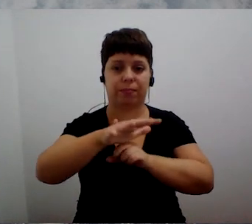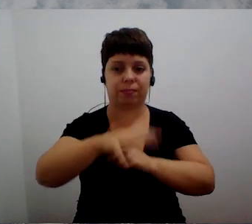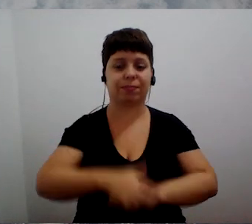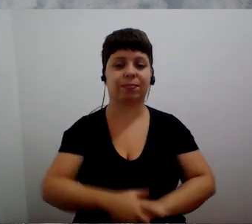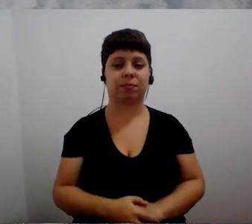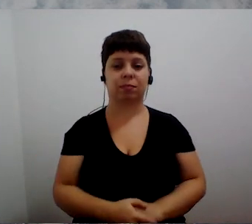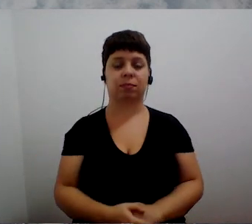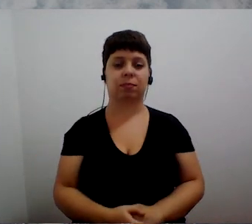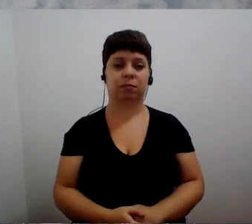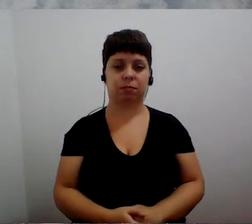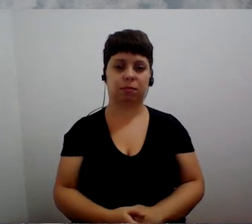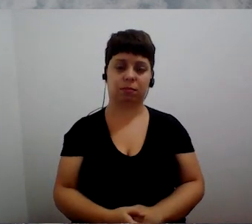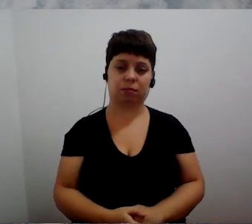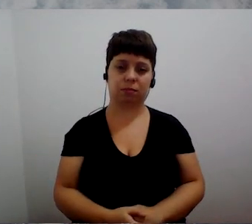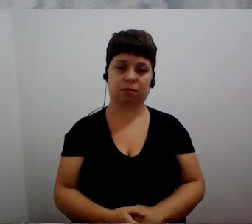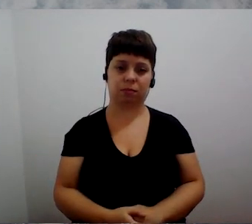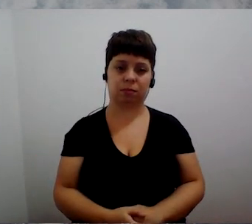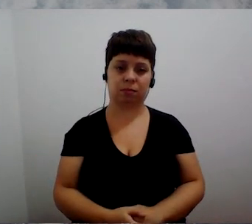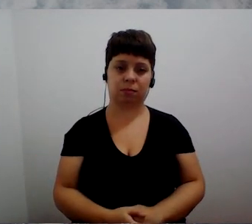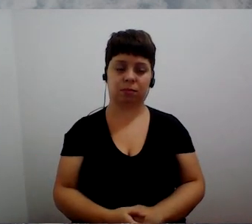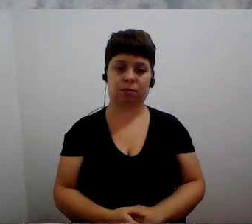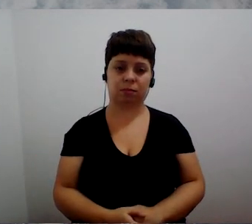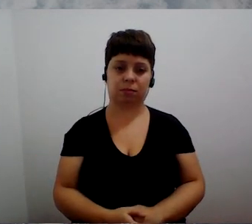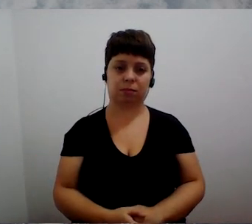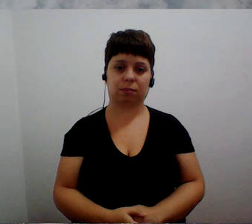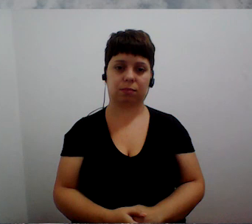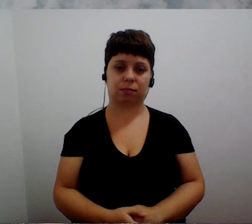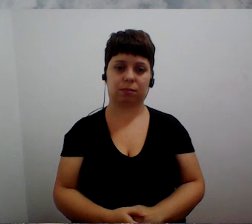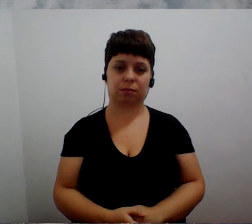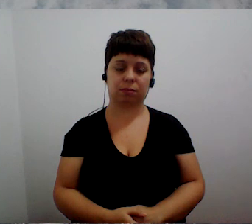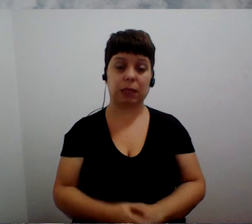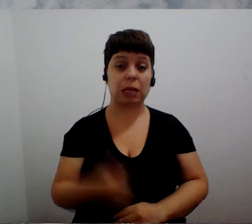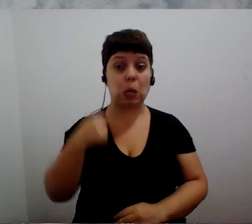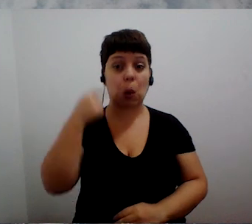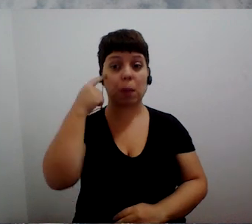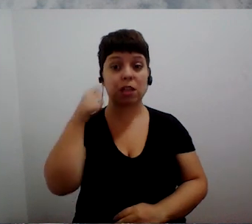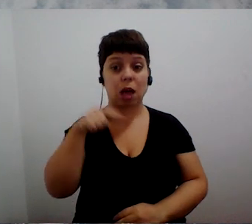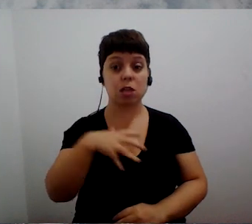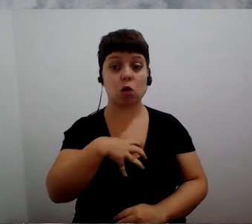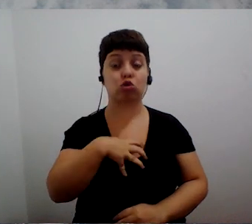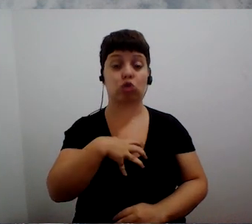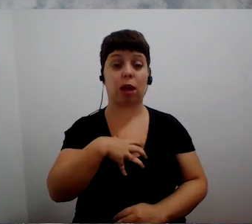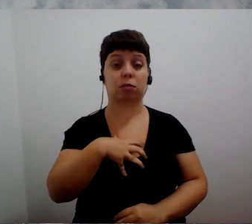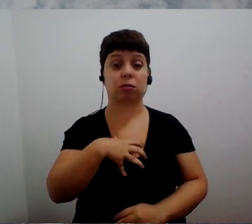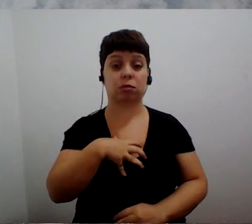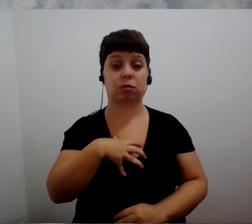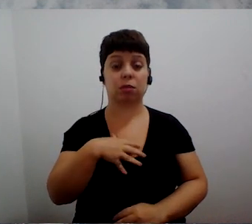actors from the society. And I think this is the way we